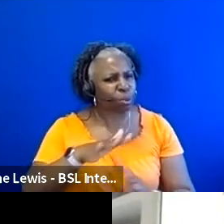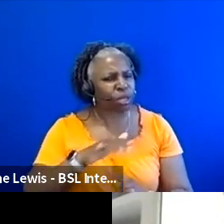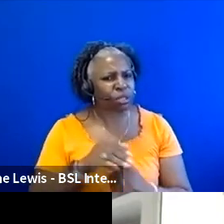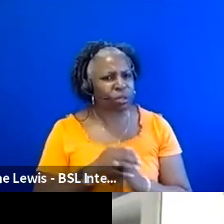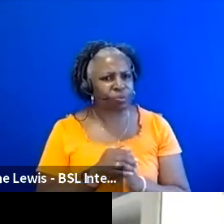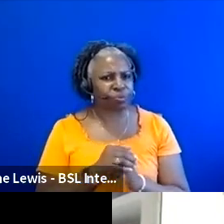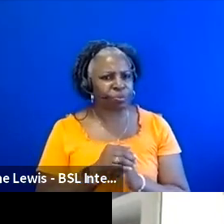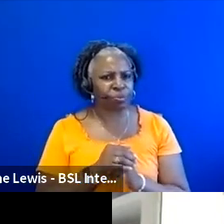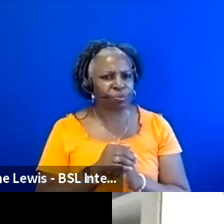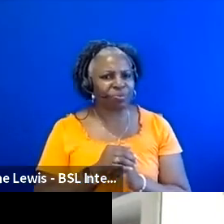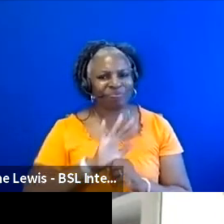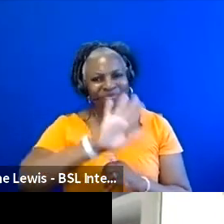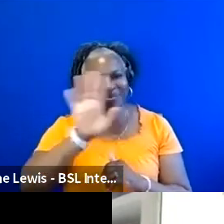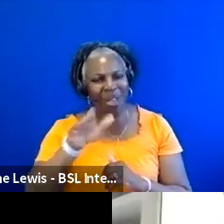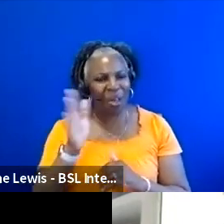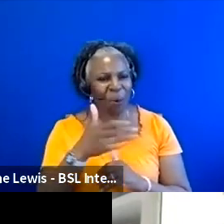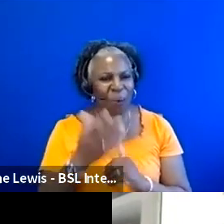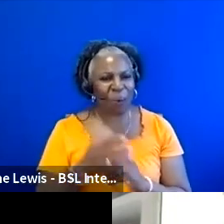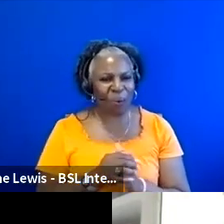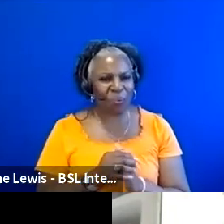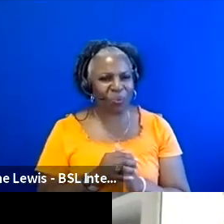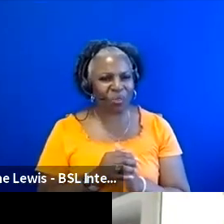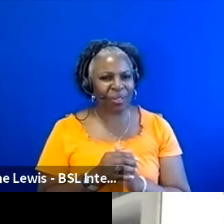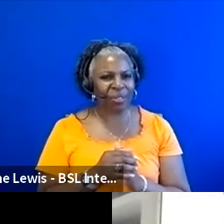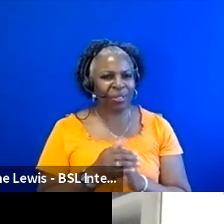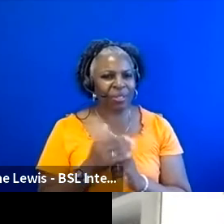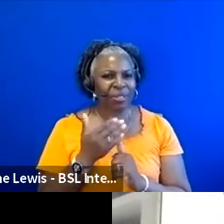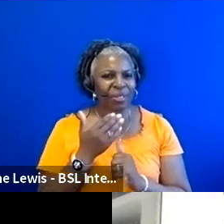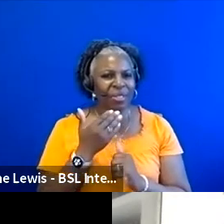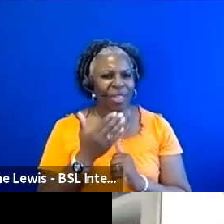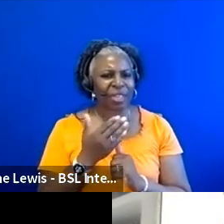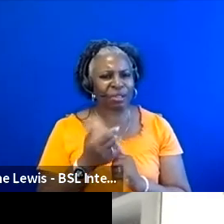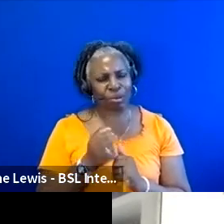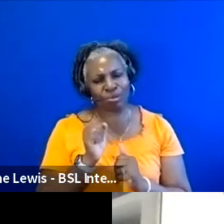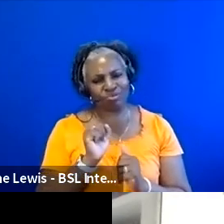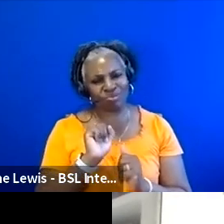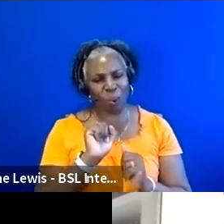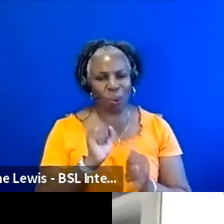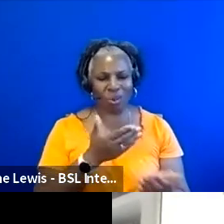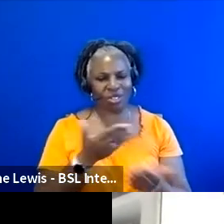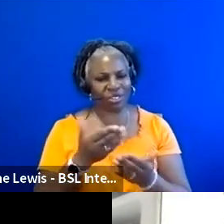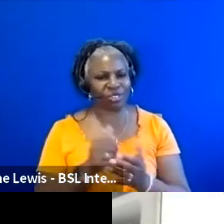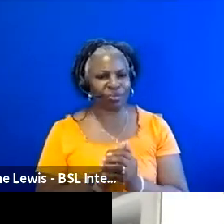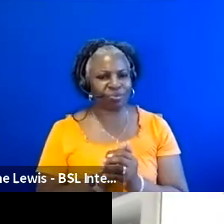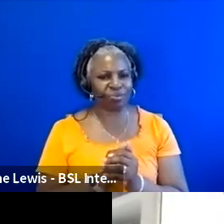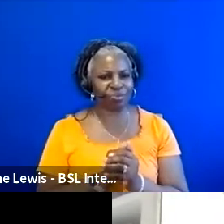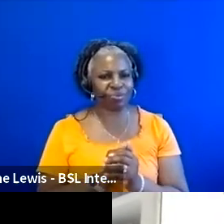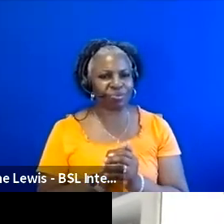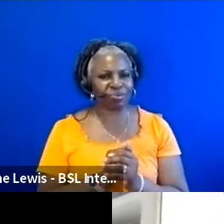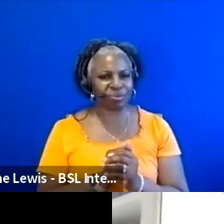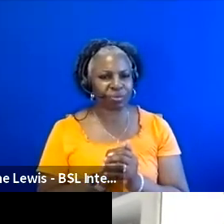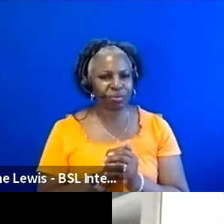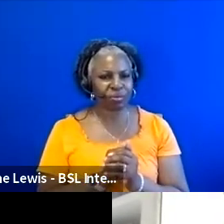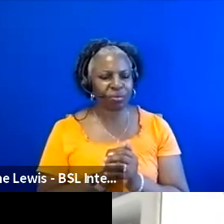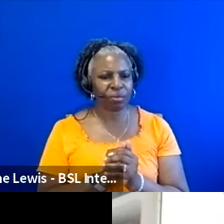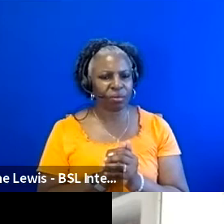Sure. So hi, everybody. Thanks, Zahra, for the kind introduction. So the Suleiman